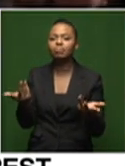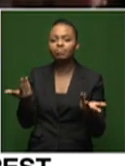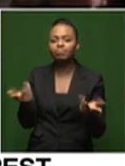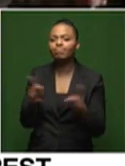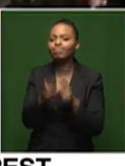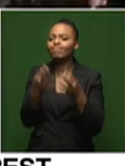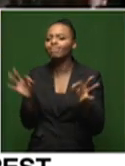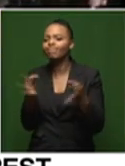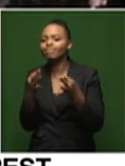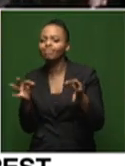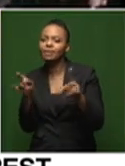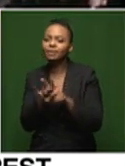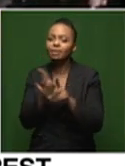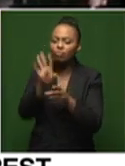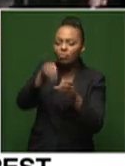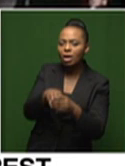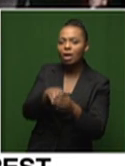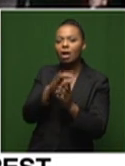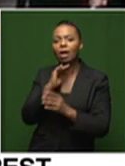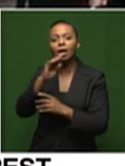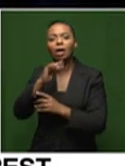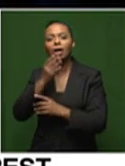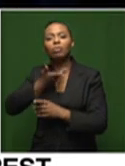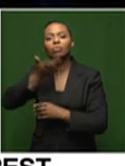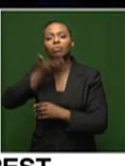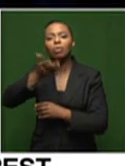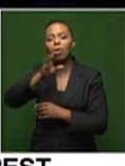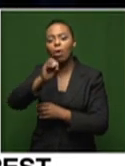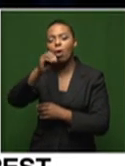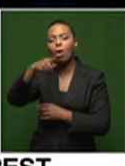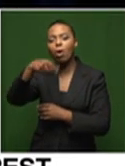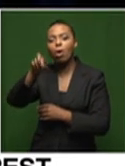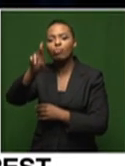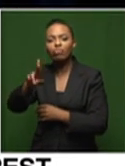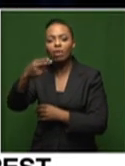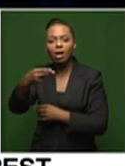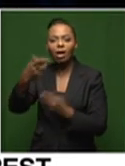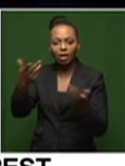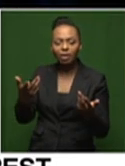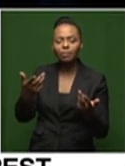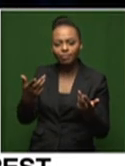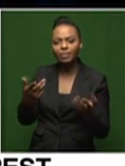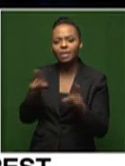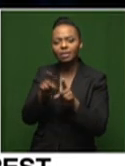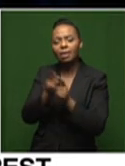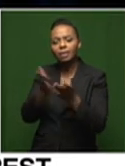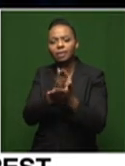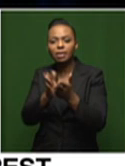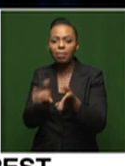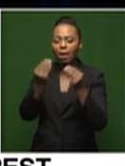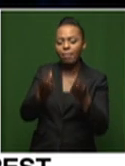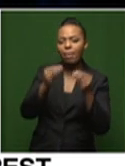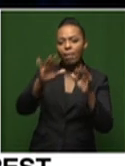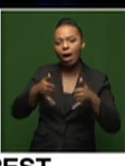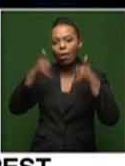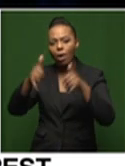as well as opera, and of course allocating some of those awards, including Order